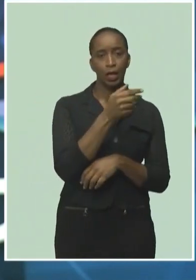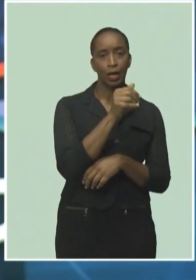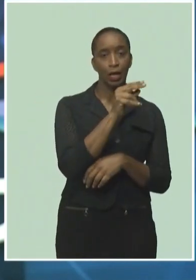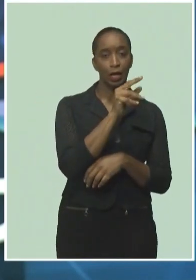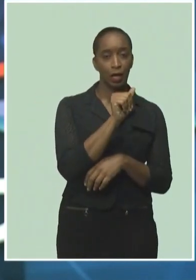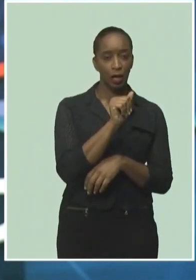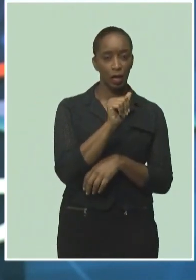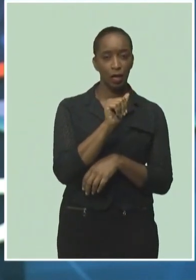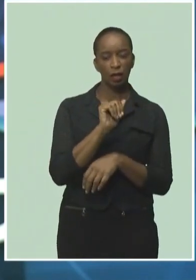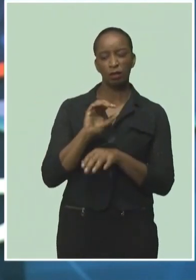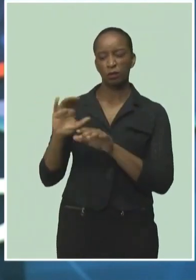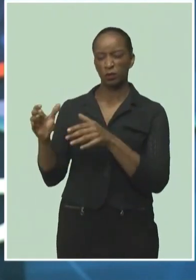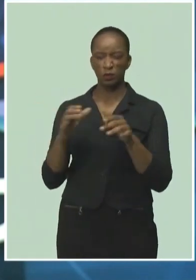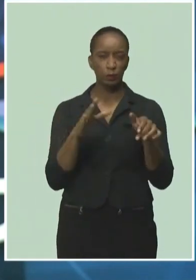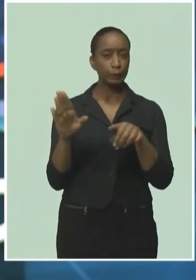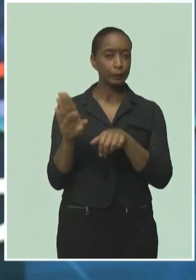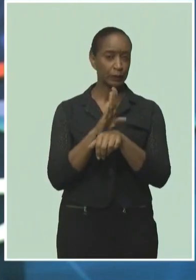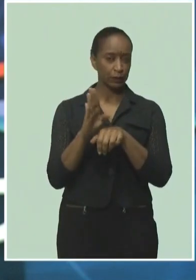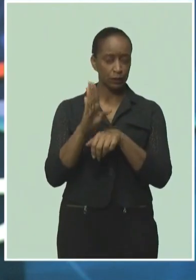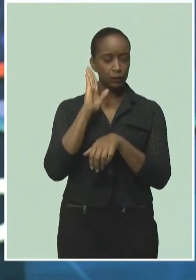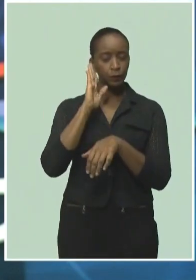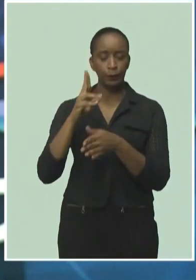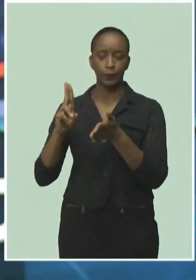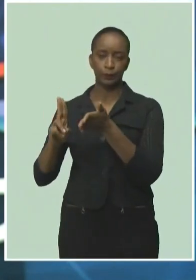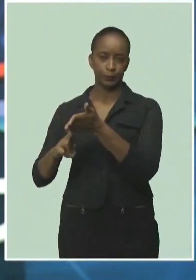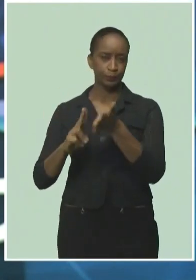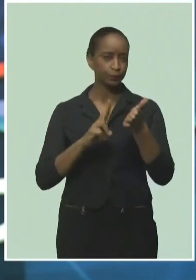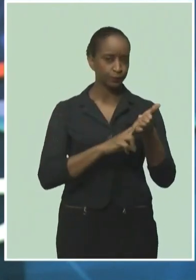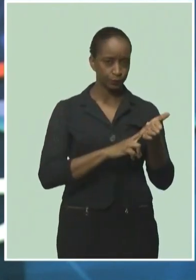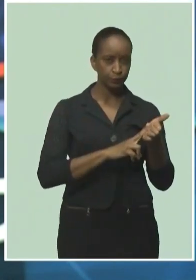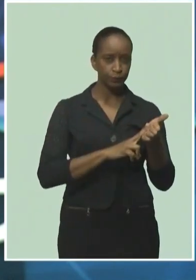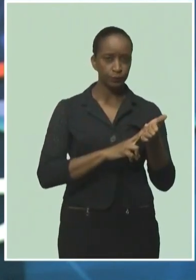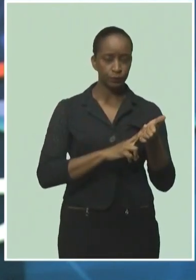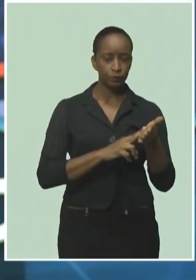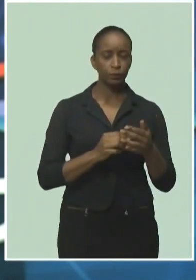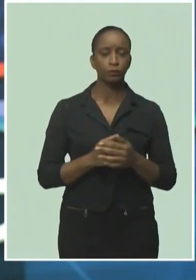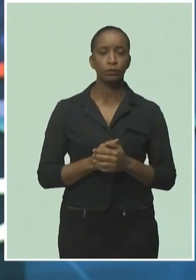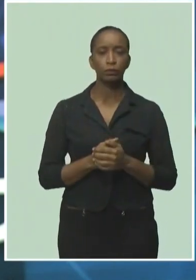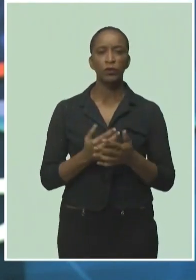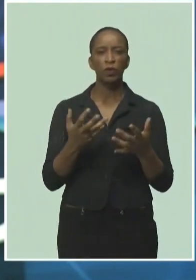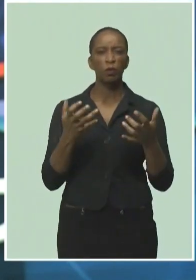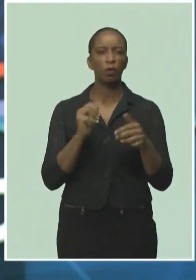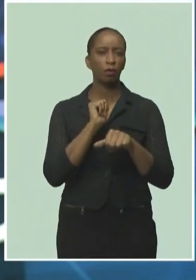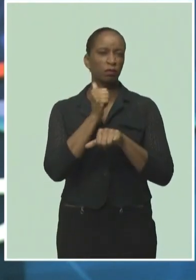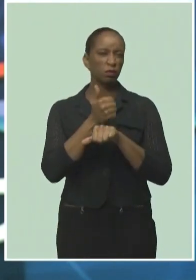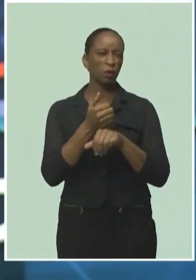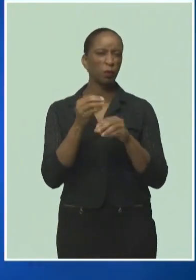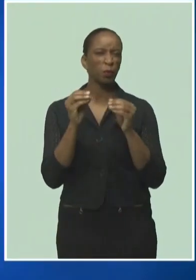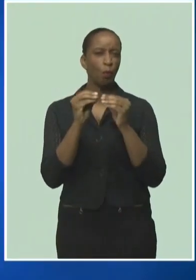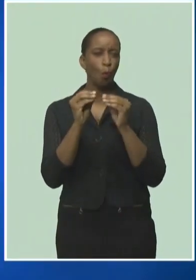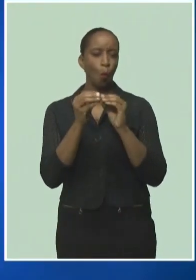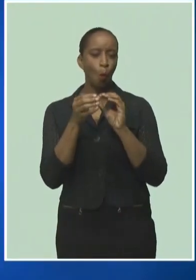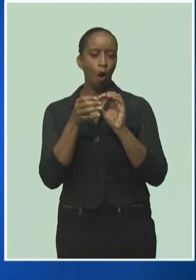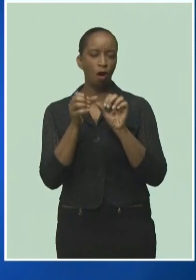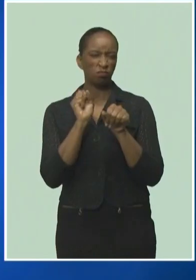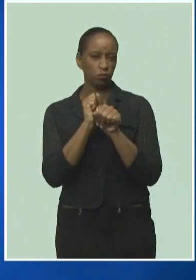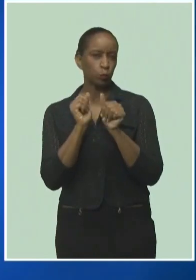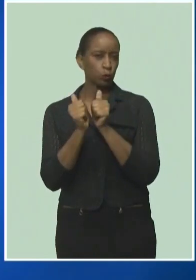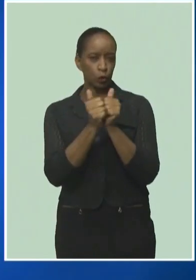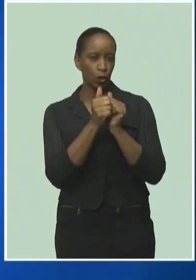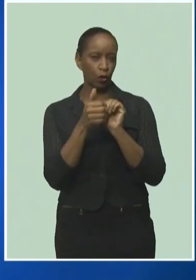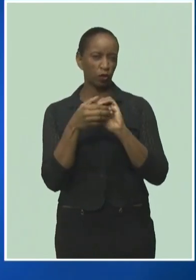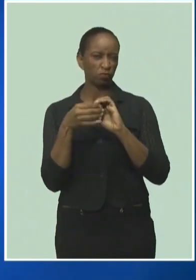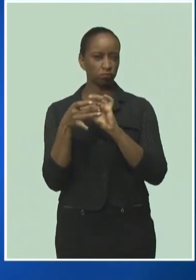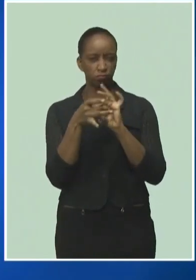adds tourism is another area through which Barbados is hoping to collaborate with Africa. With the establishment of